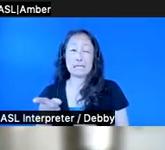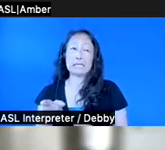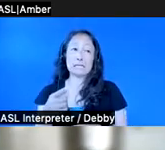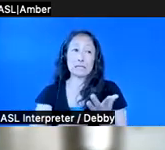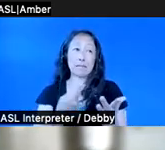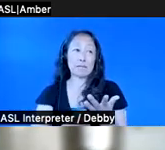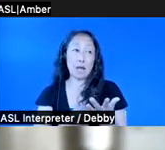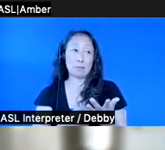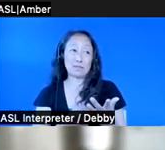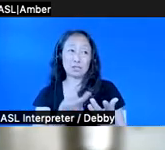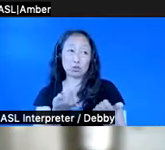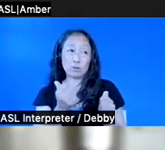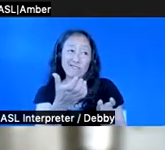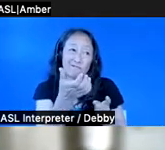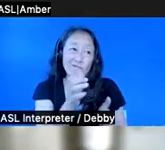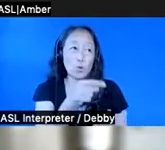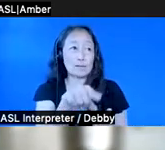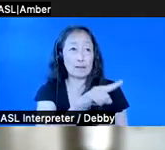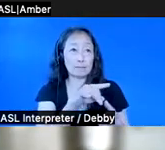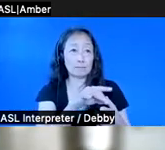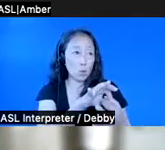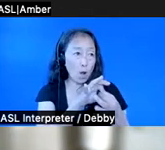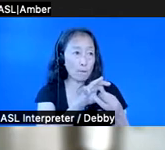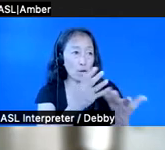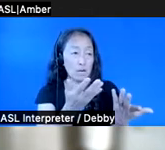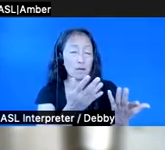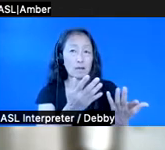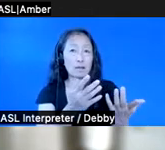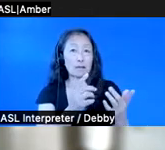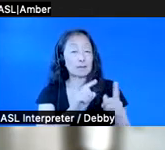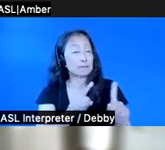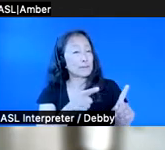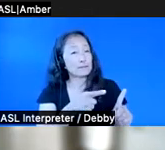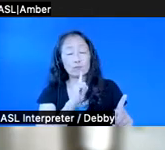through with it, they don't have to, right? They're the victim, they're not the perpetrator.